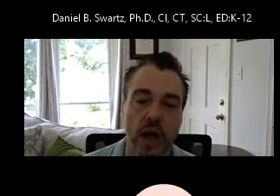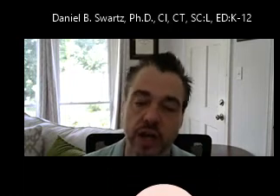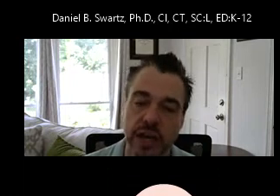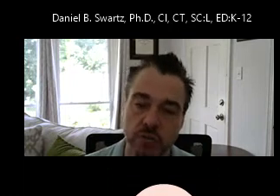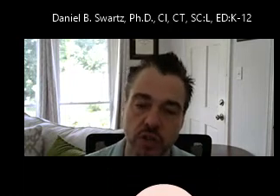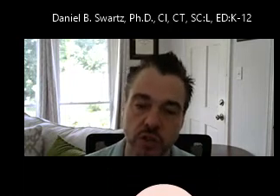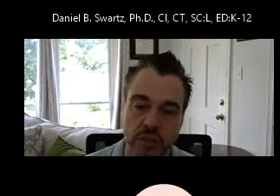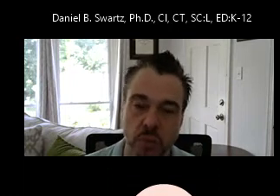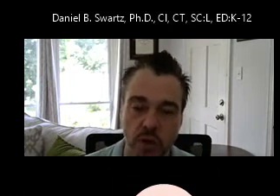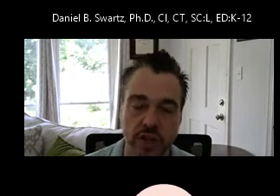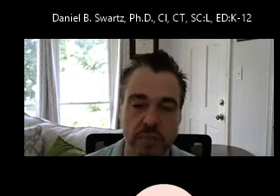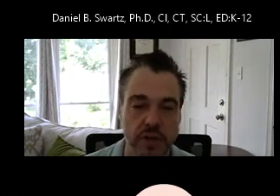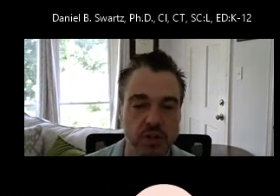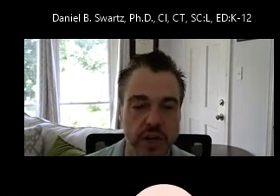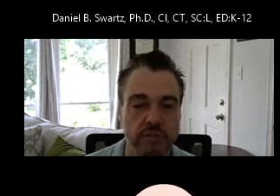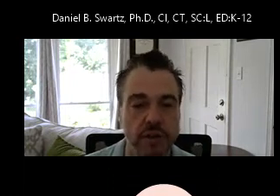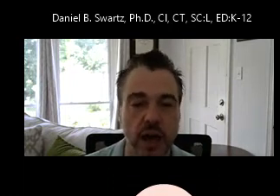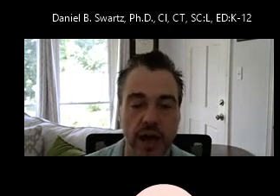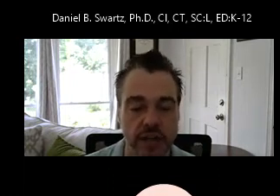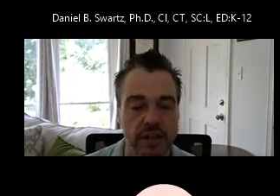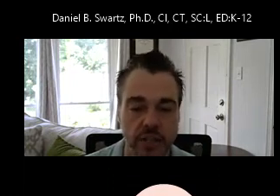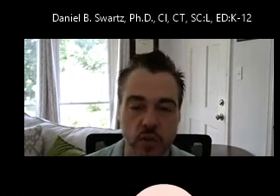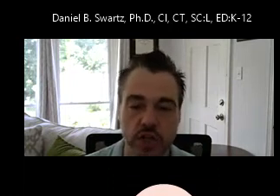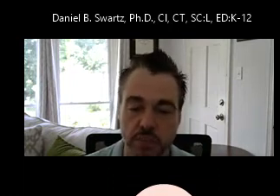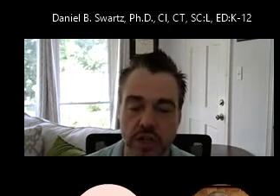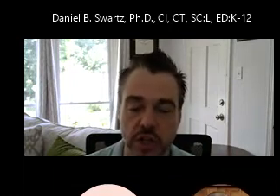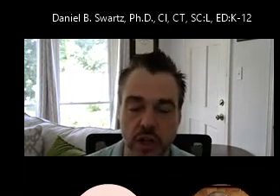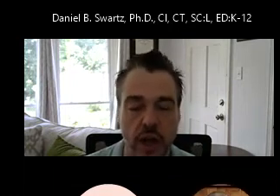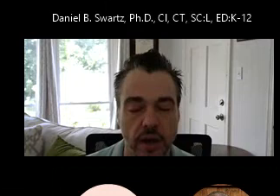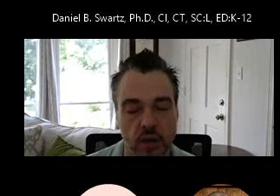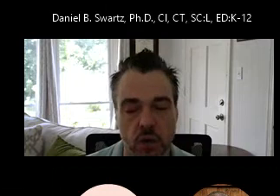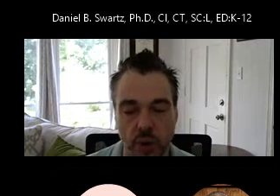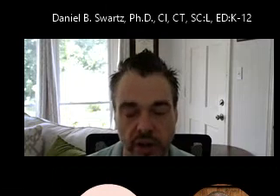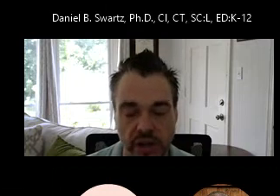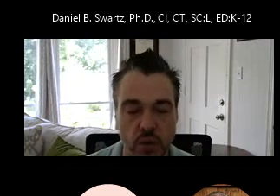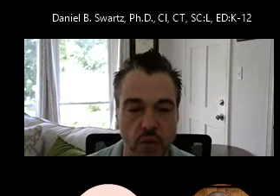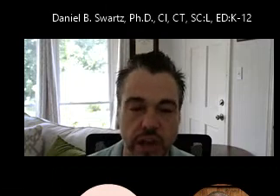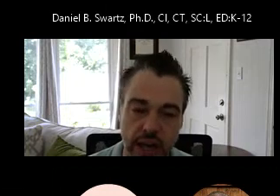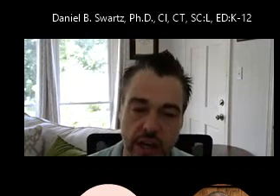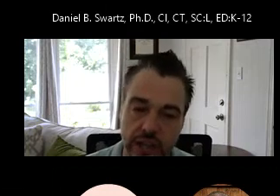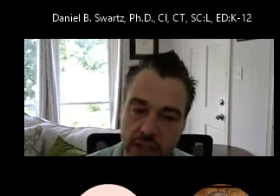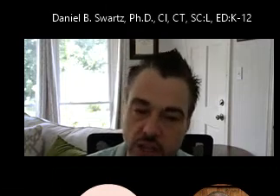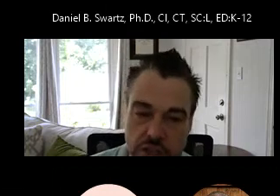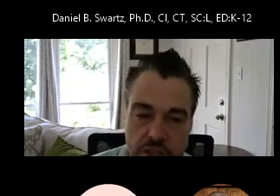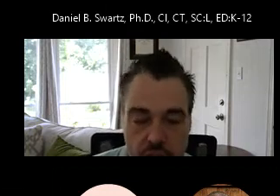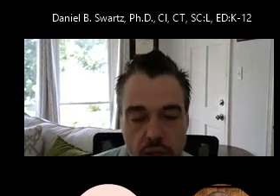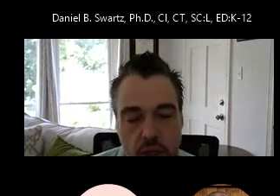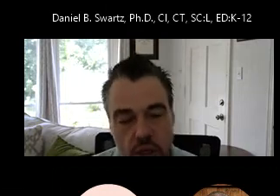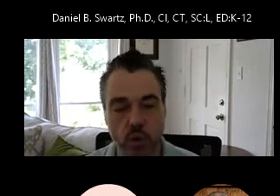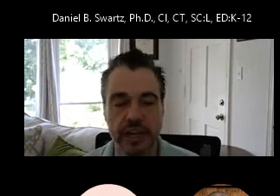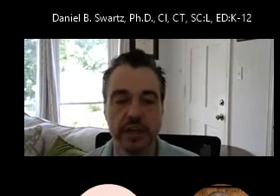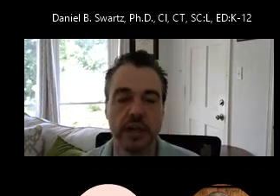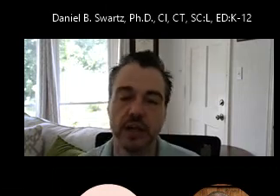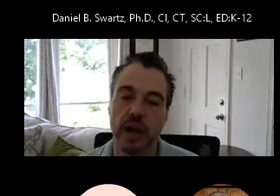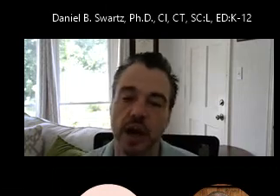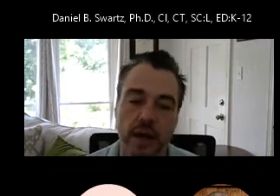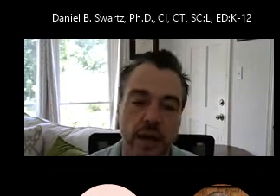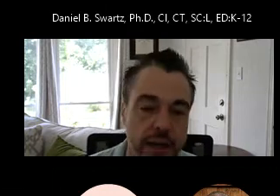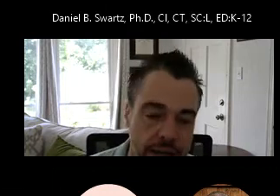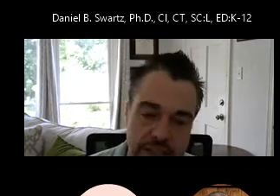time and capturing those important administrative activities, which can be incorporated into our rate calculations.